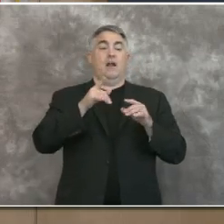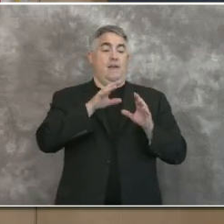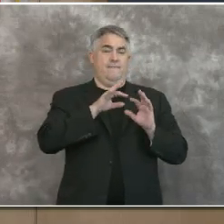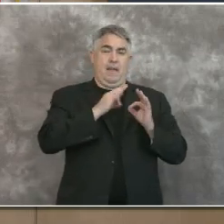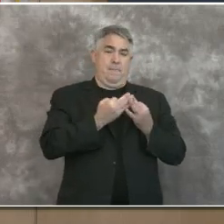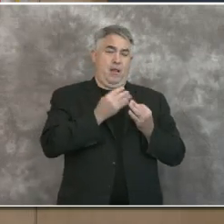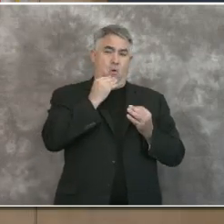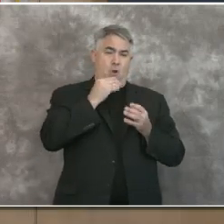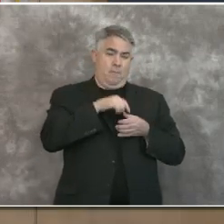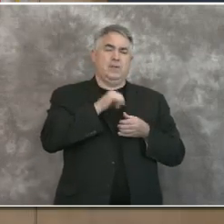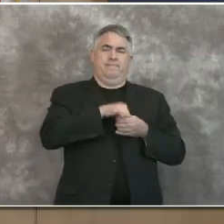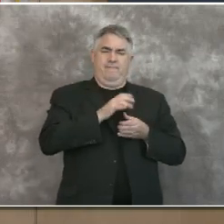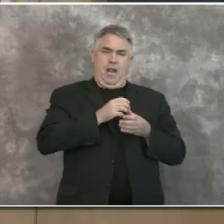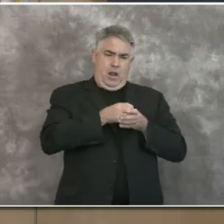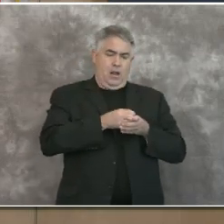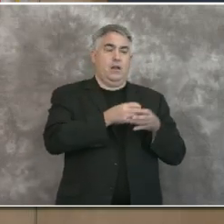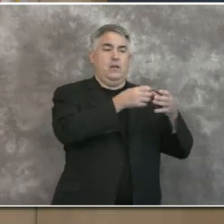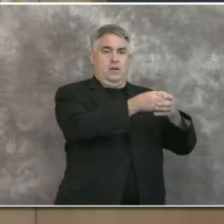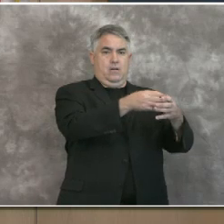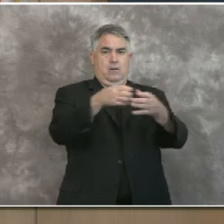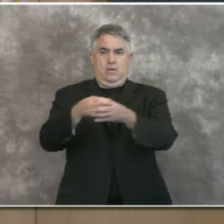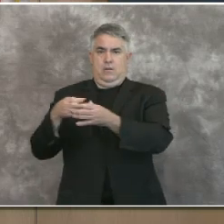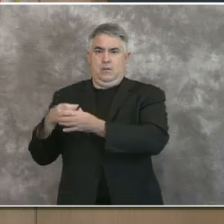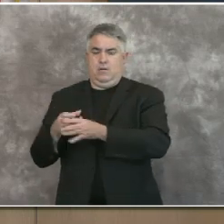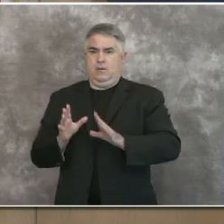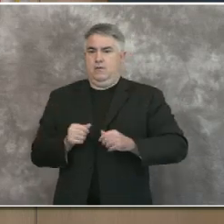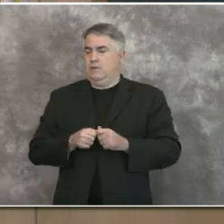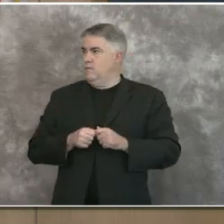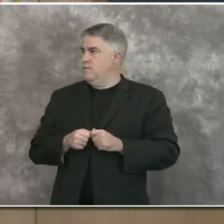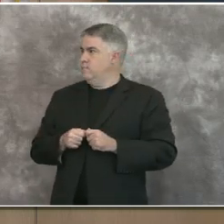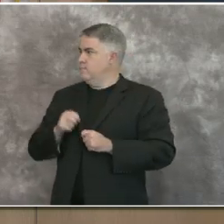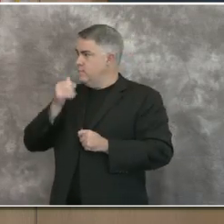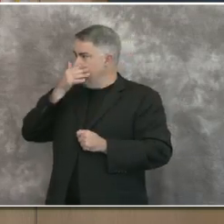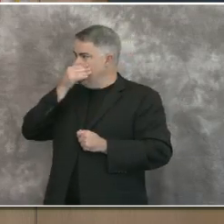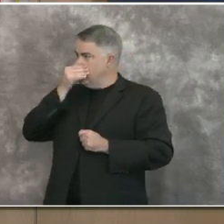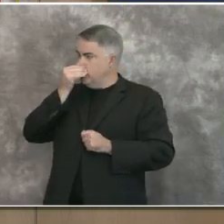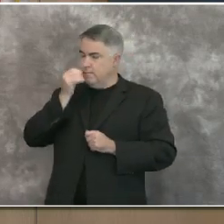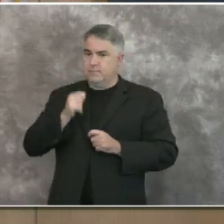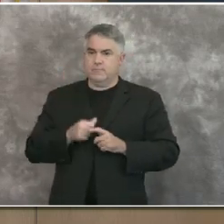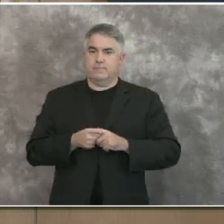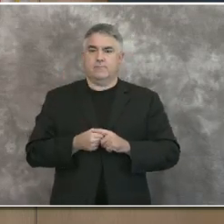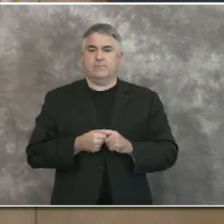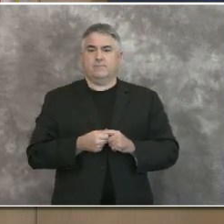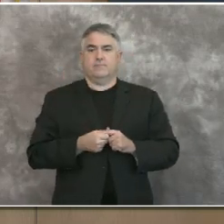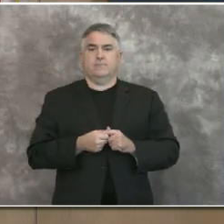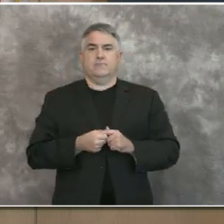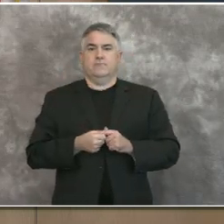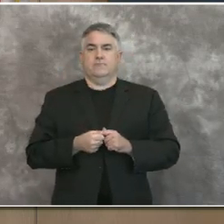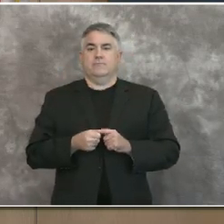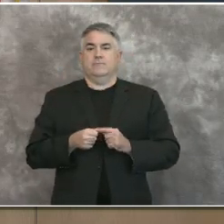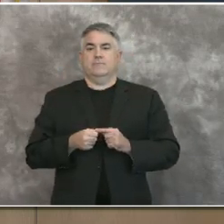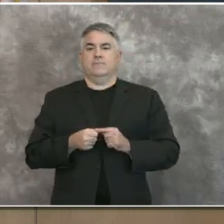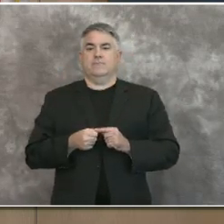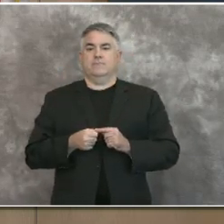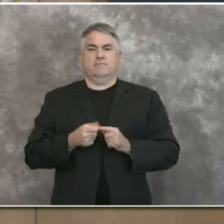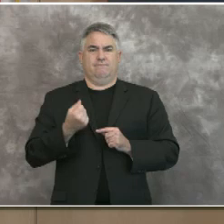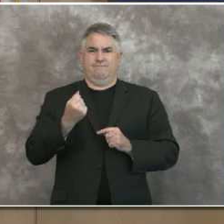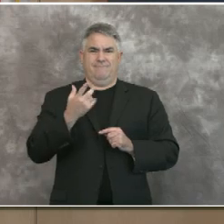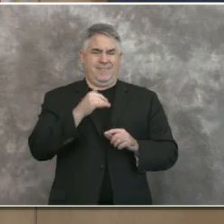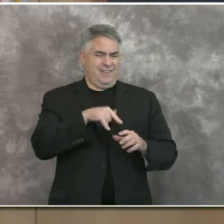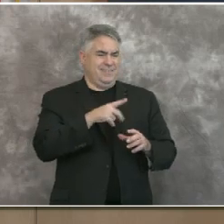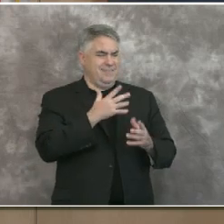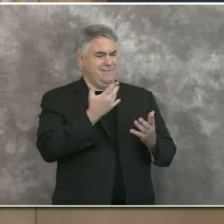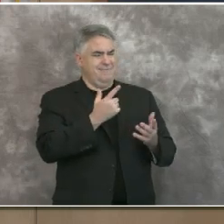at these. Obviously, folks want to grieve, and we believe that that is appropriate and what should happen, but we would encourage you to